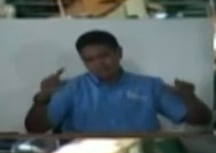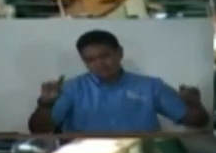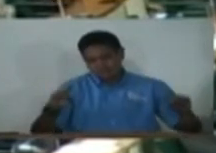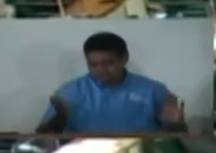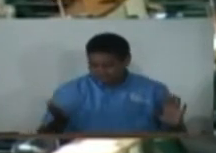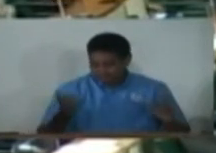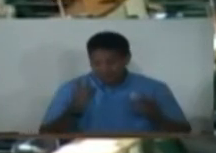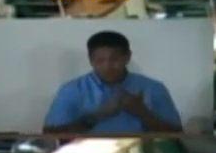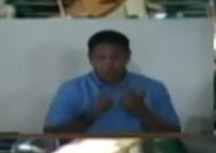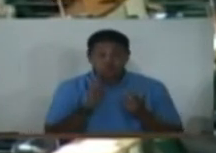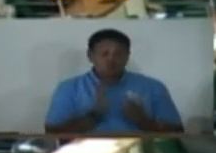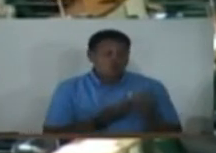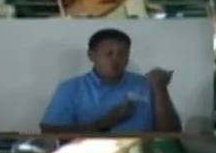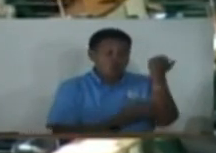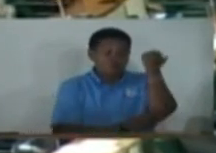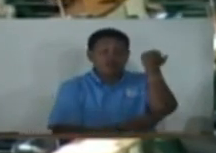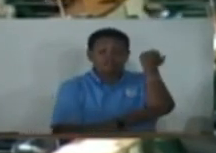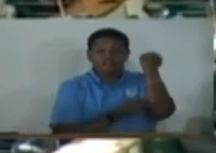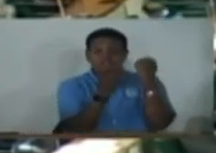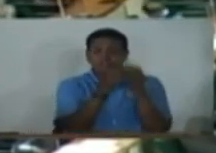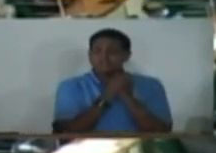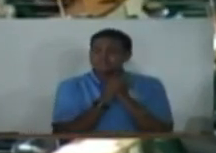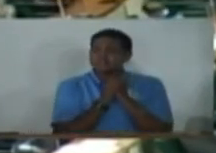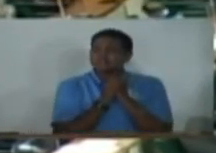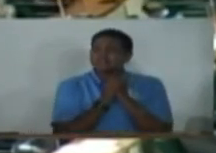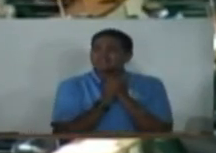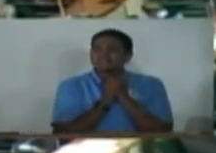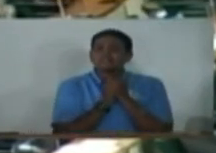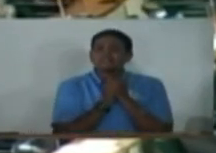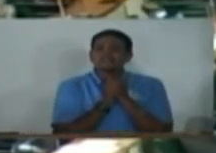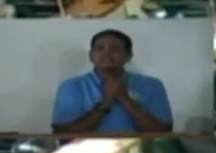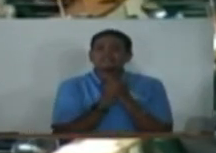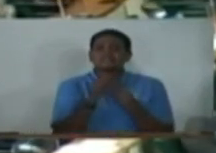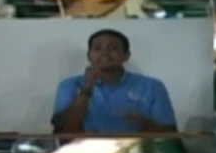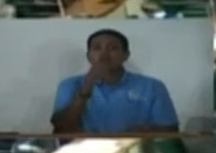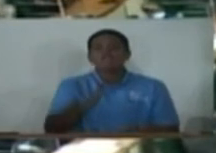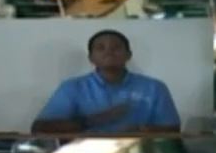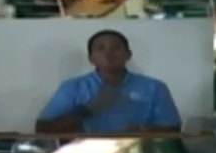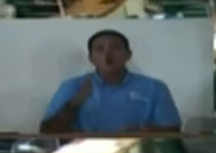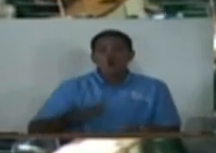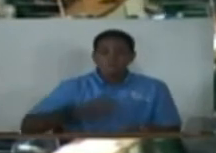and indeed our poverty, is informality.